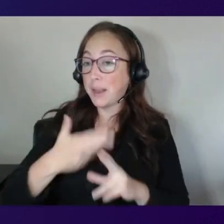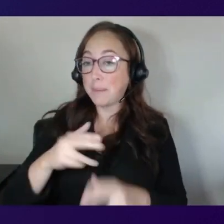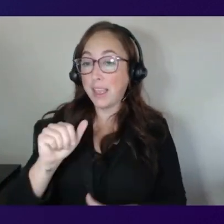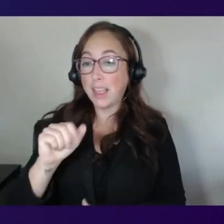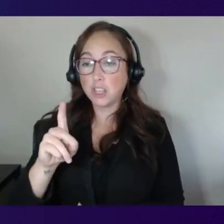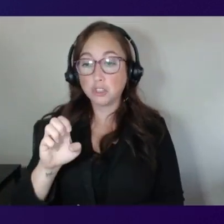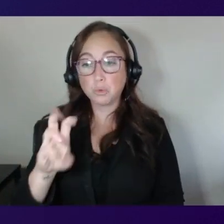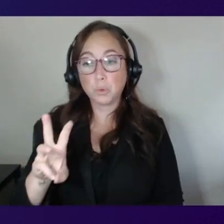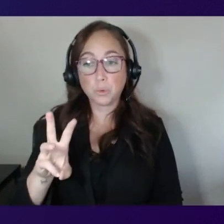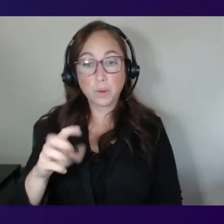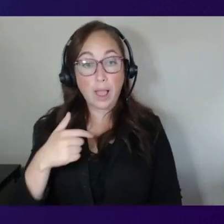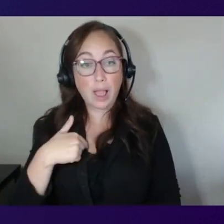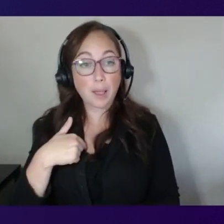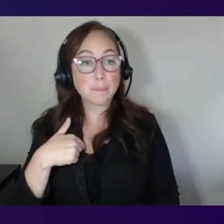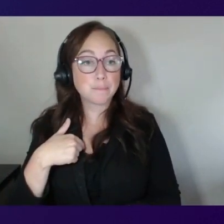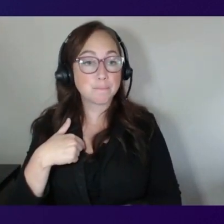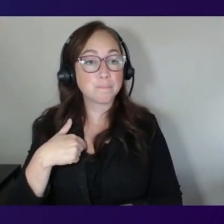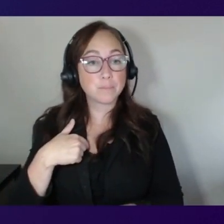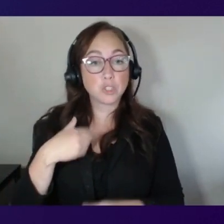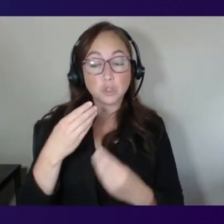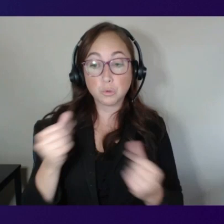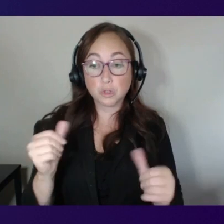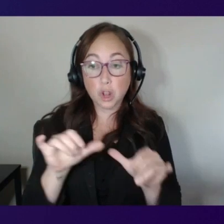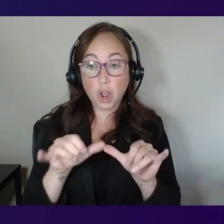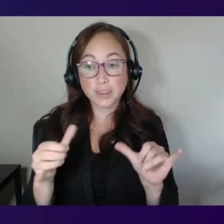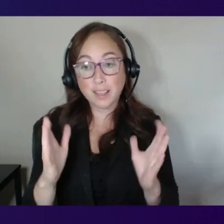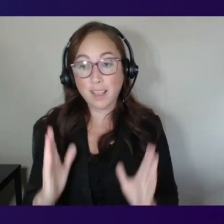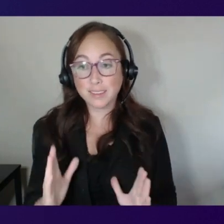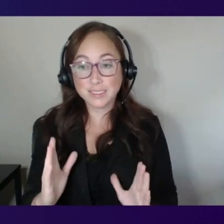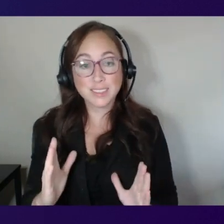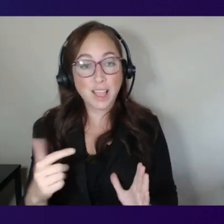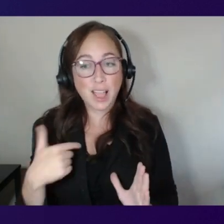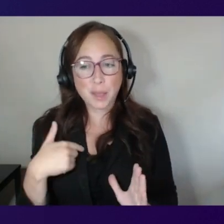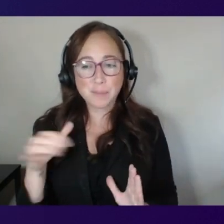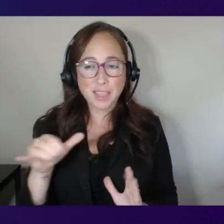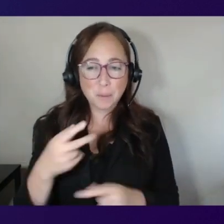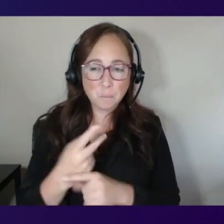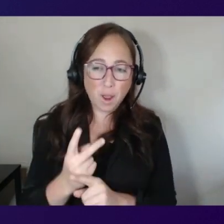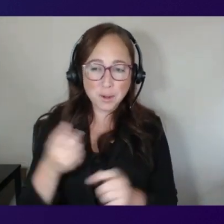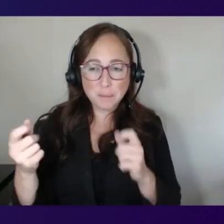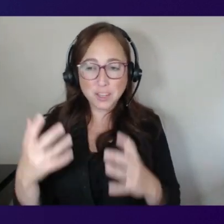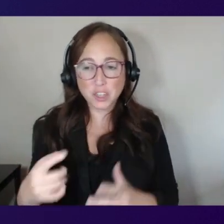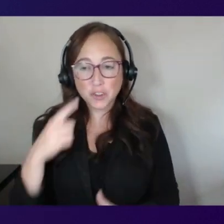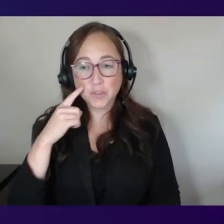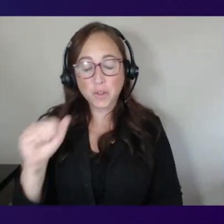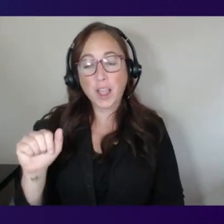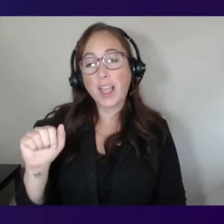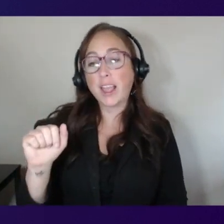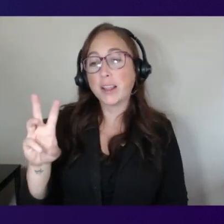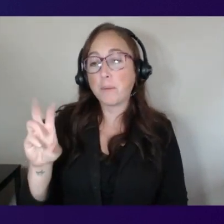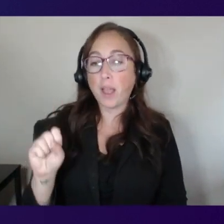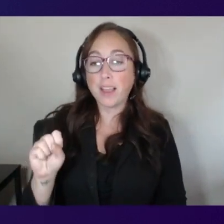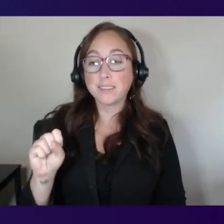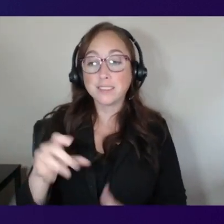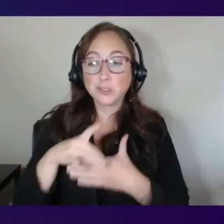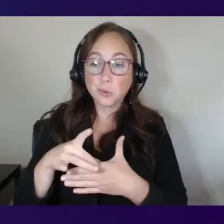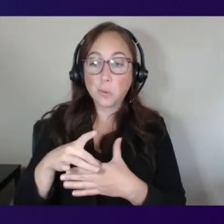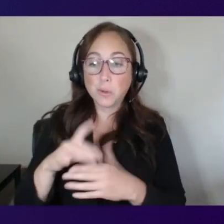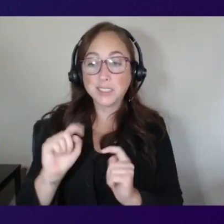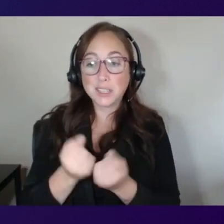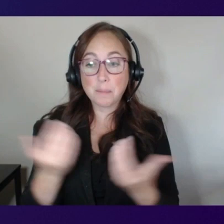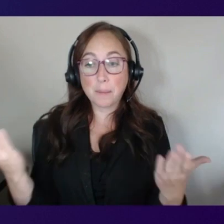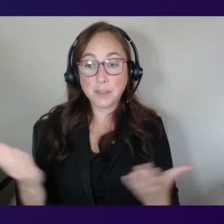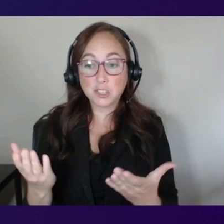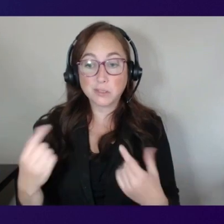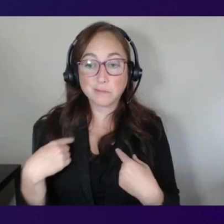a principal solutions architect, kind of acting as a product manager on the Amazon Workspaces core team. Been at AWS for about 7 years,